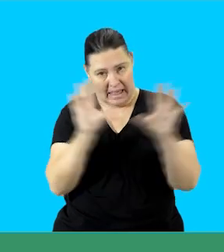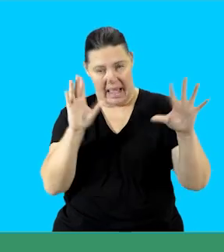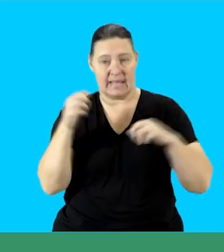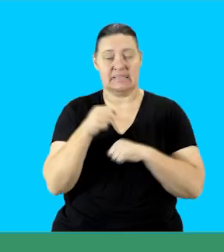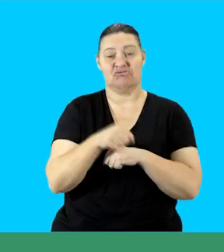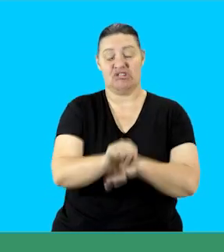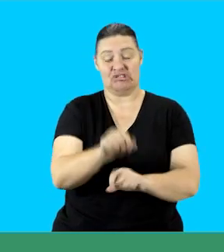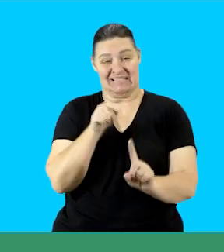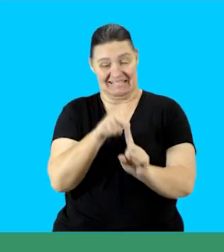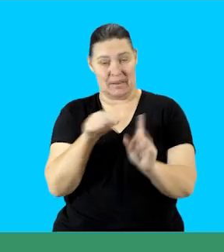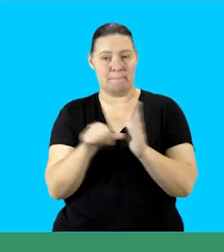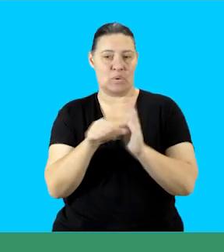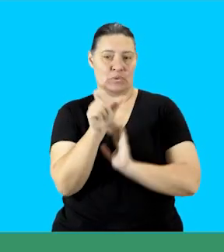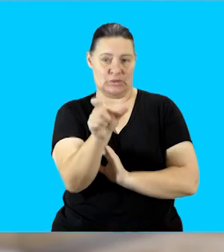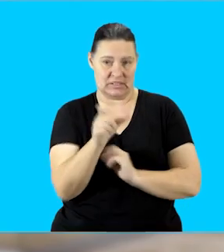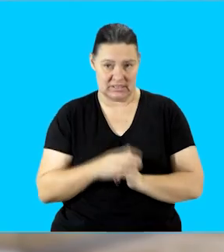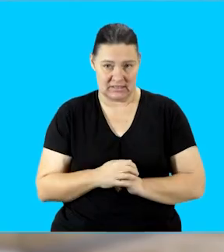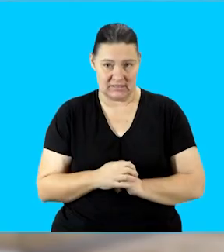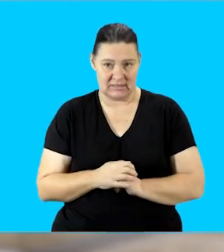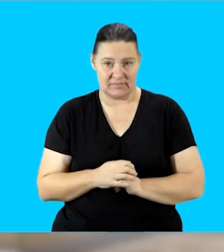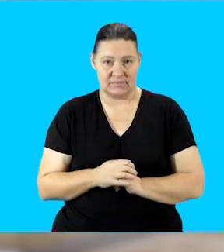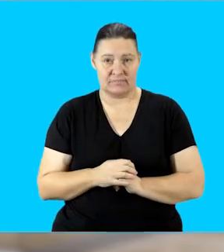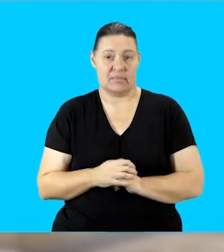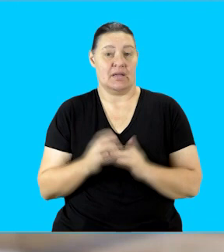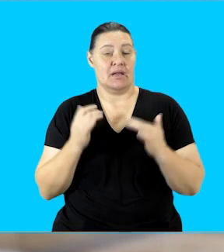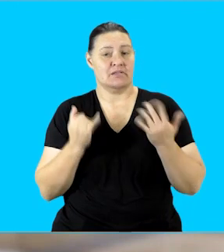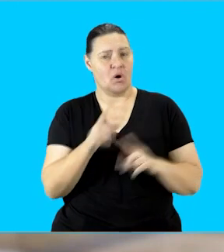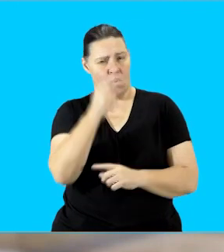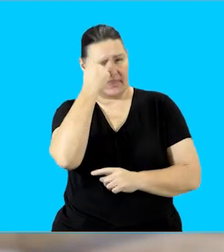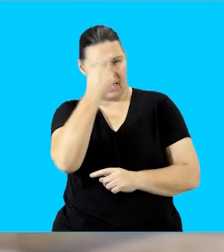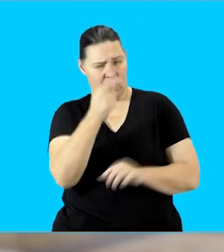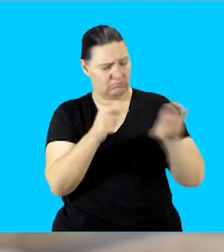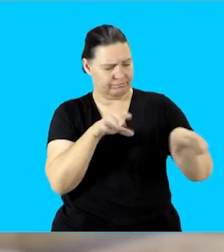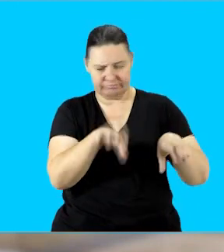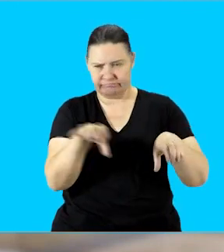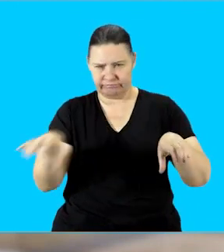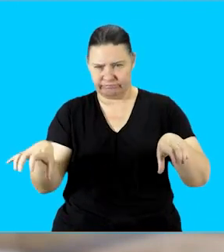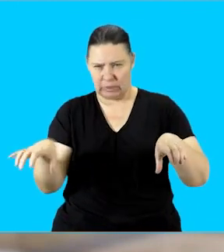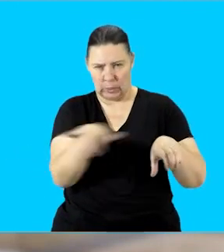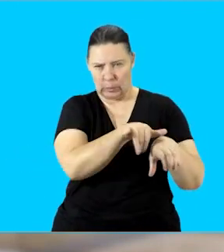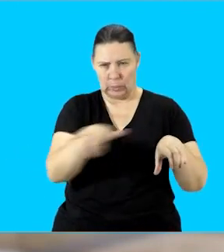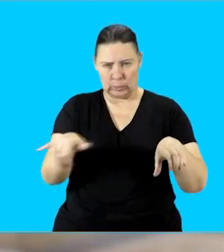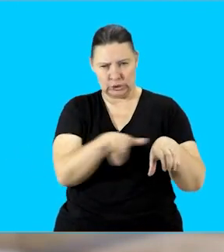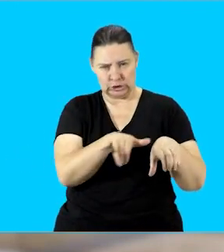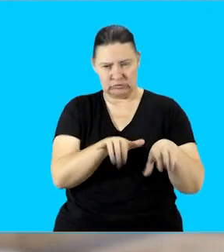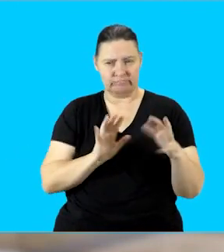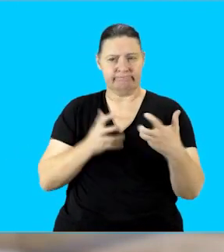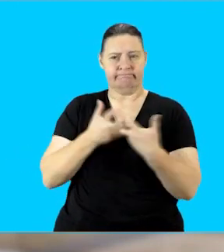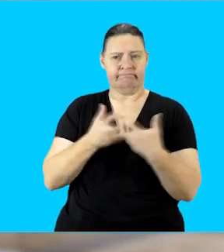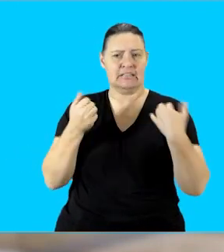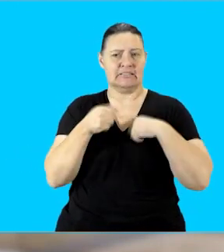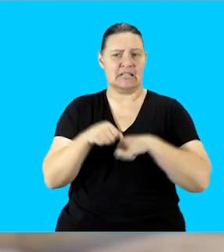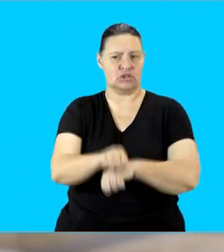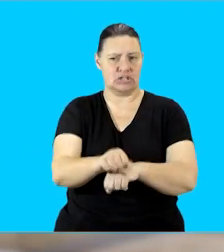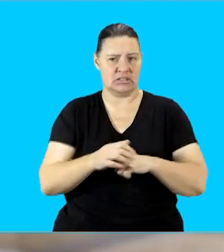clear strategy. Now, when you think of the components, which component has to do